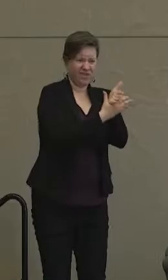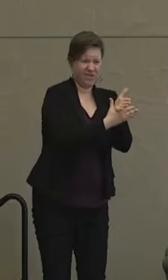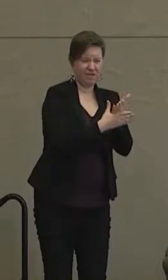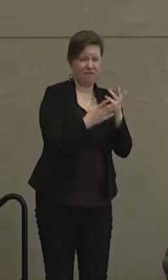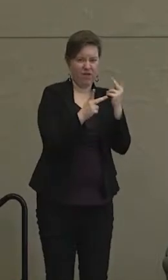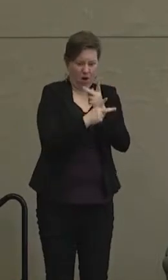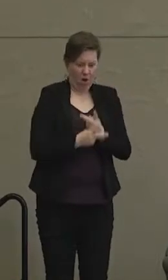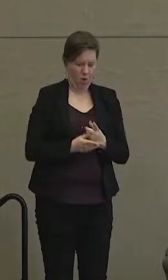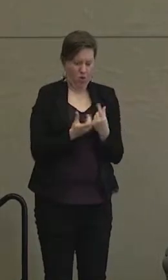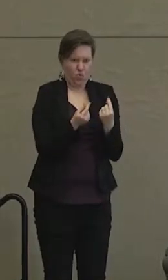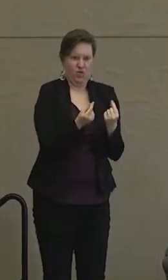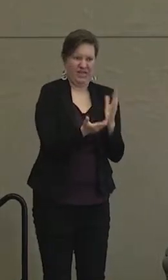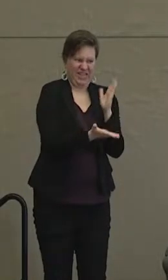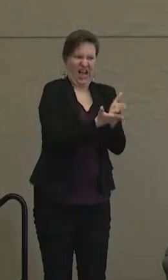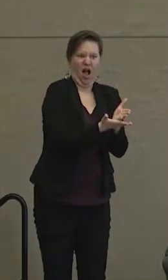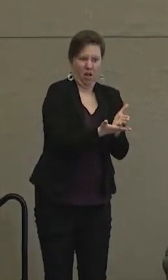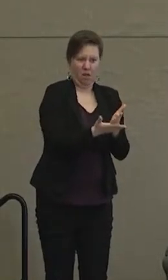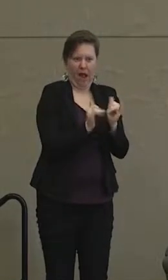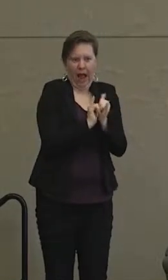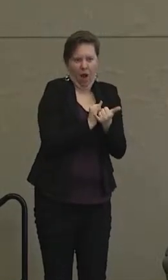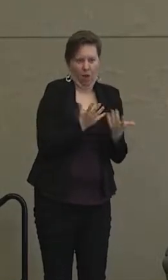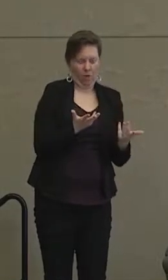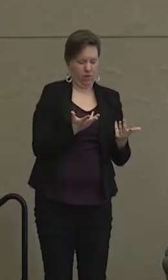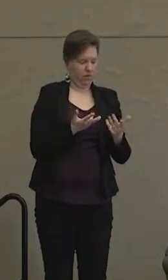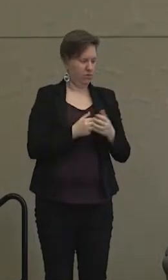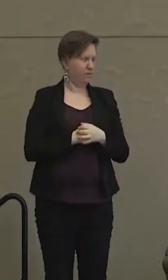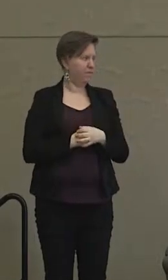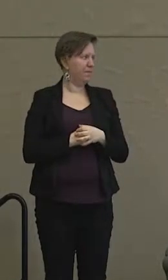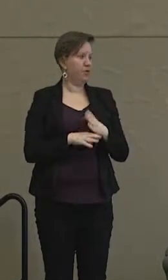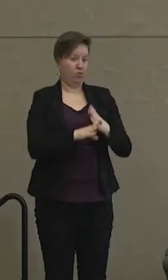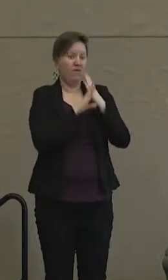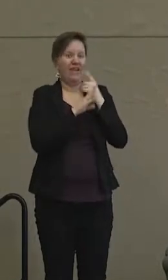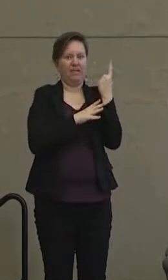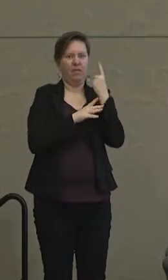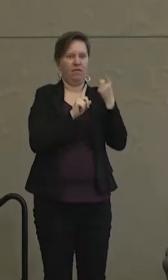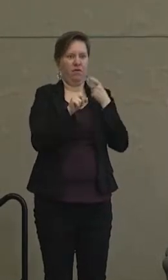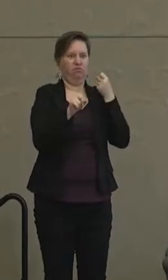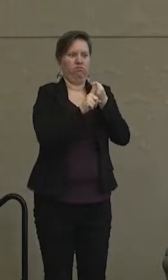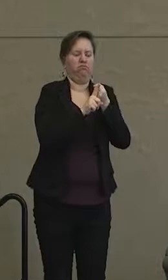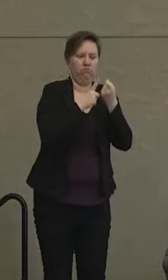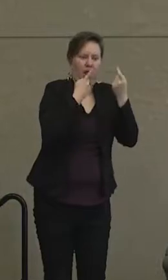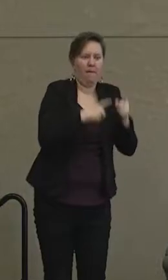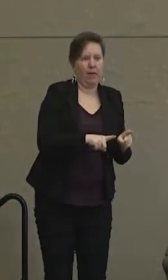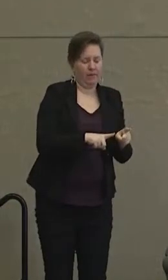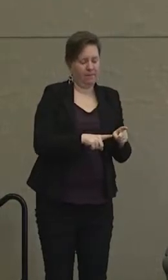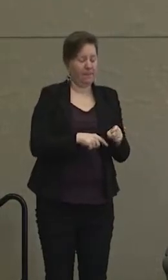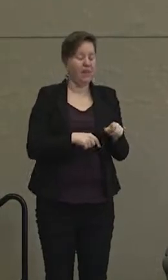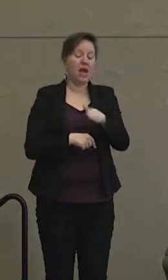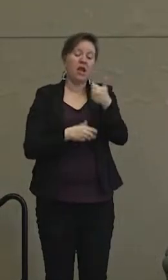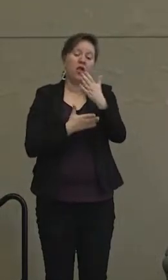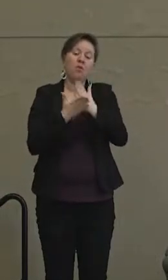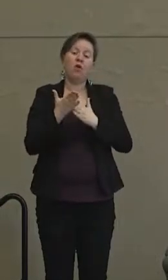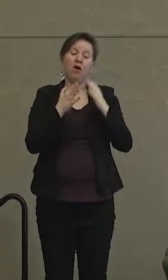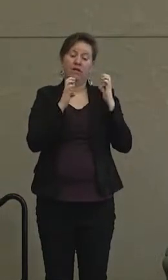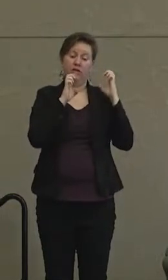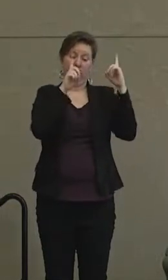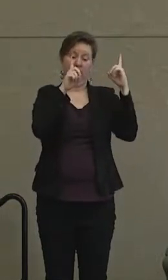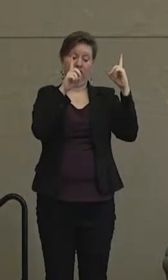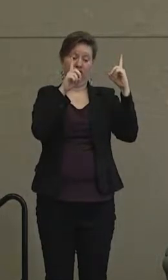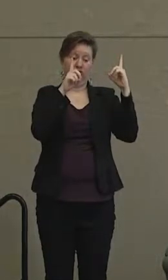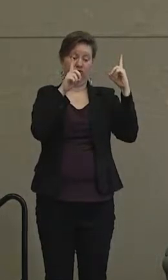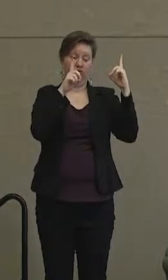do something to prevent what's happened, to prevent something from happening. Another piece of the